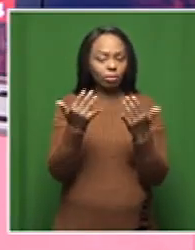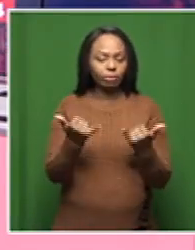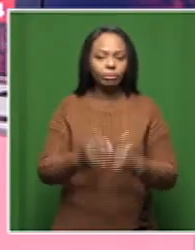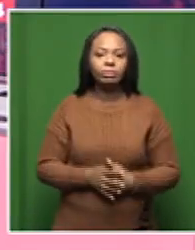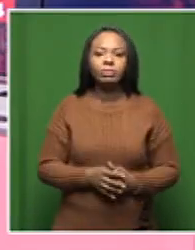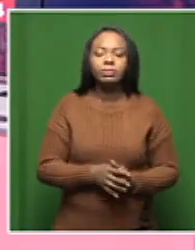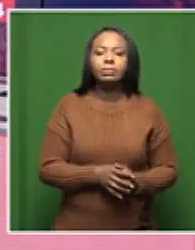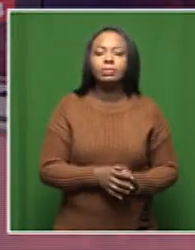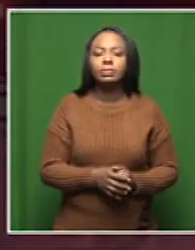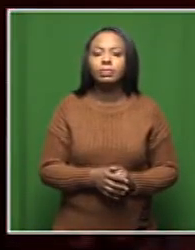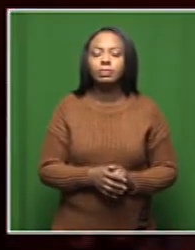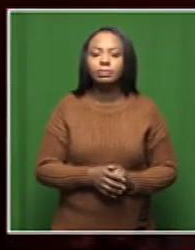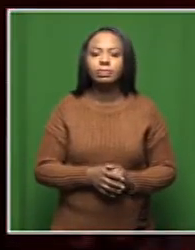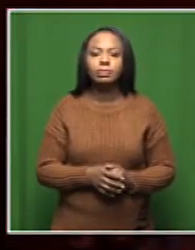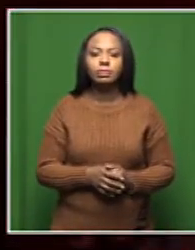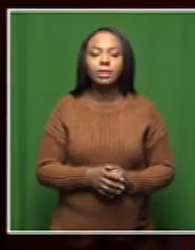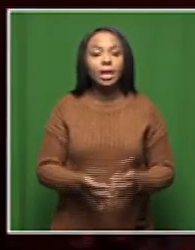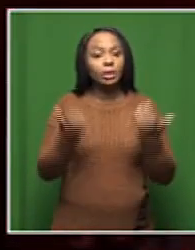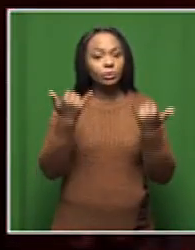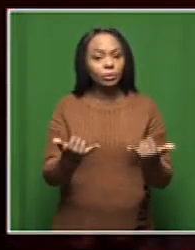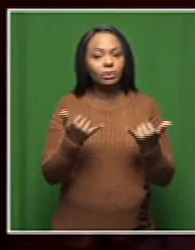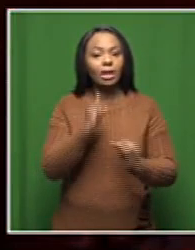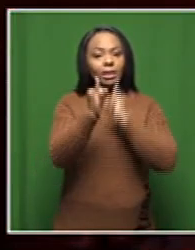statistics. To date,